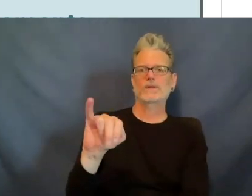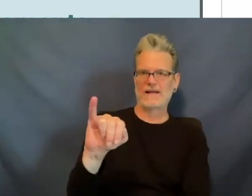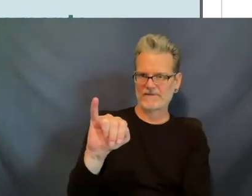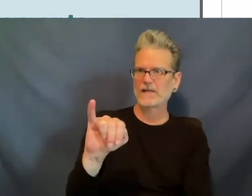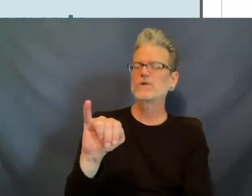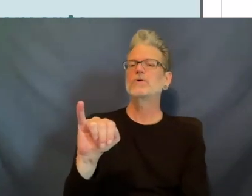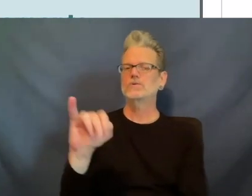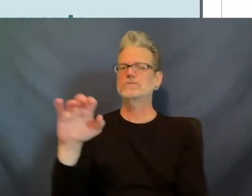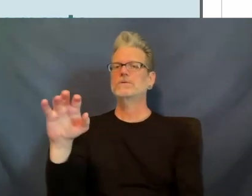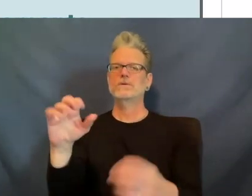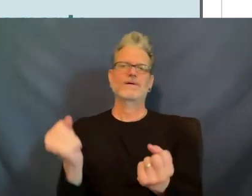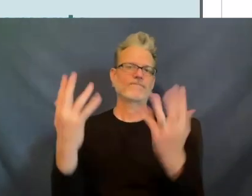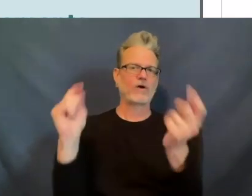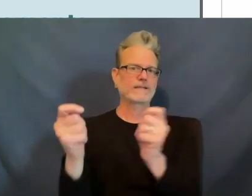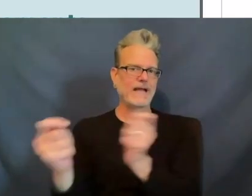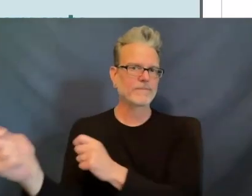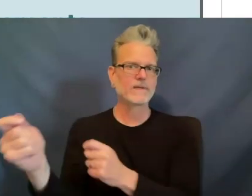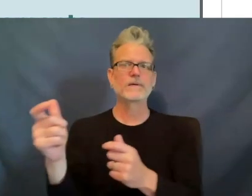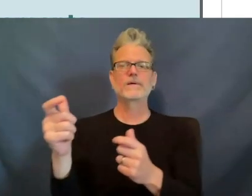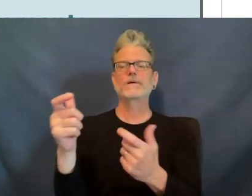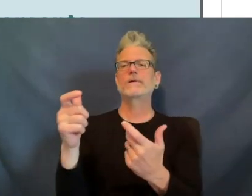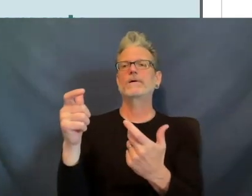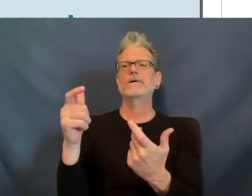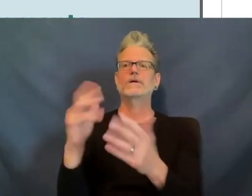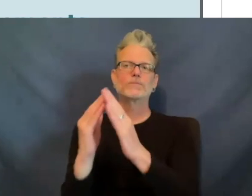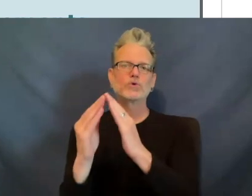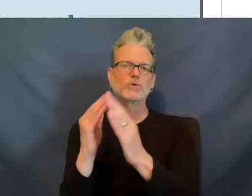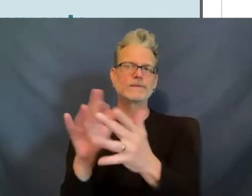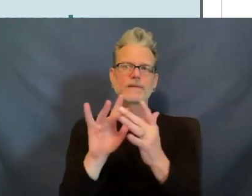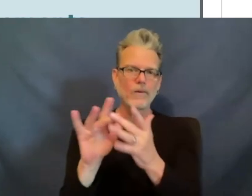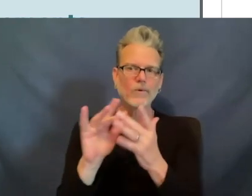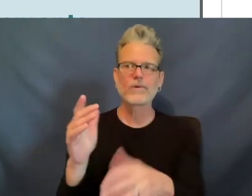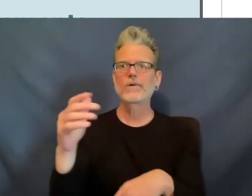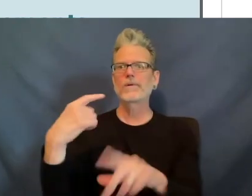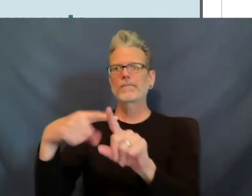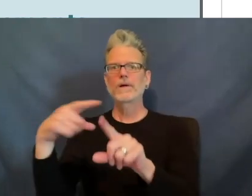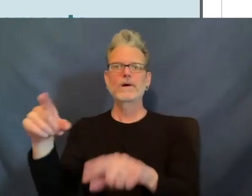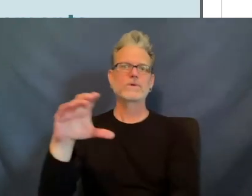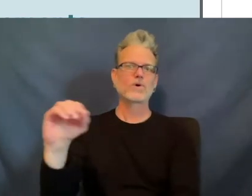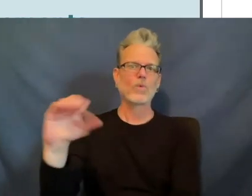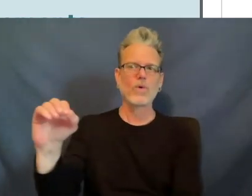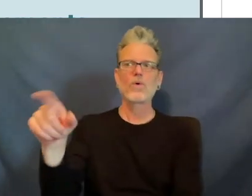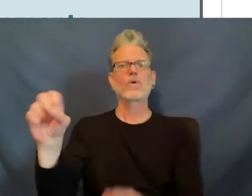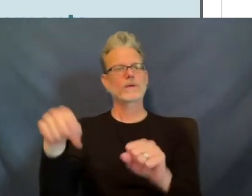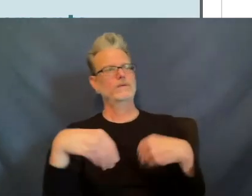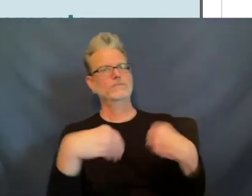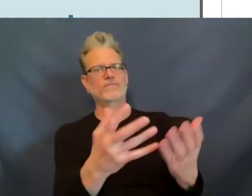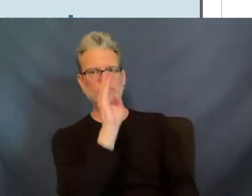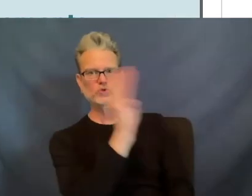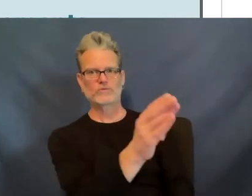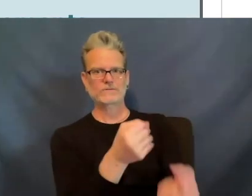Fire Adapted Communities Network and COCO networks, and are a place where we as community navigators can provide direct support and